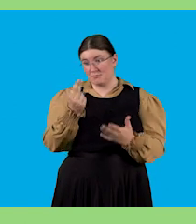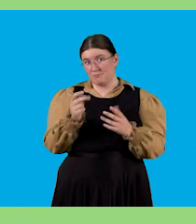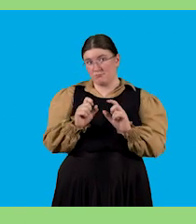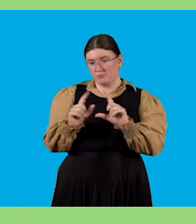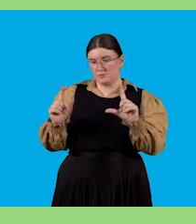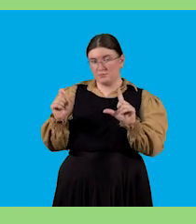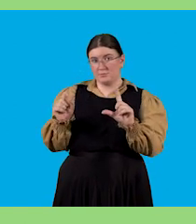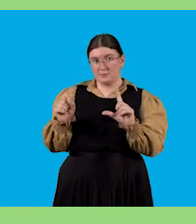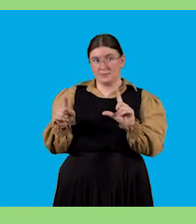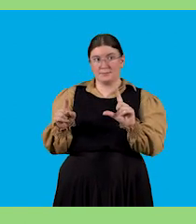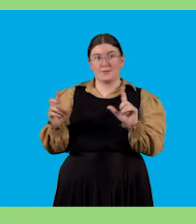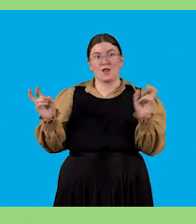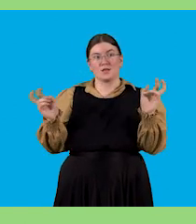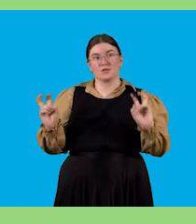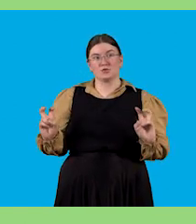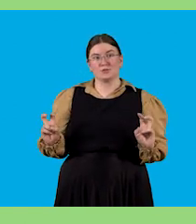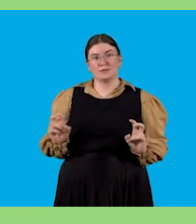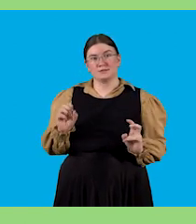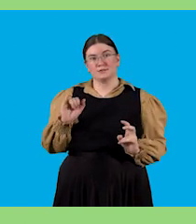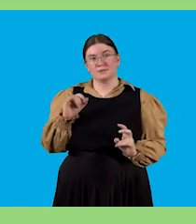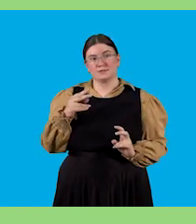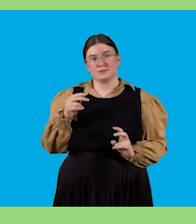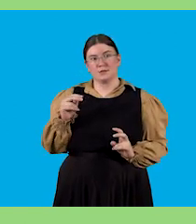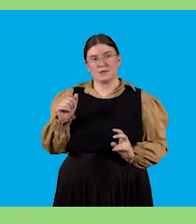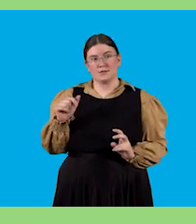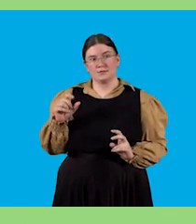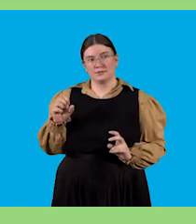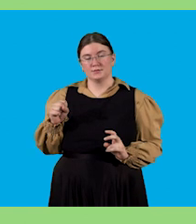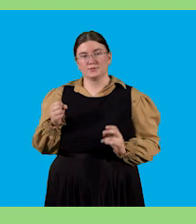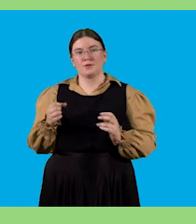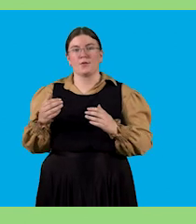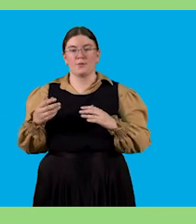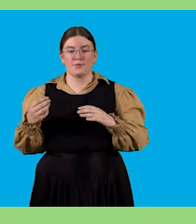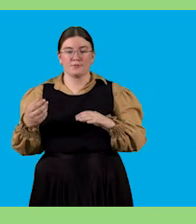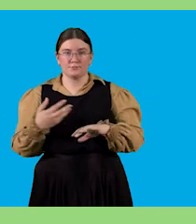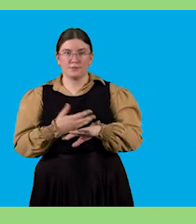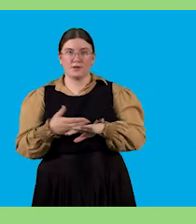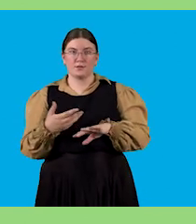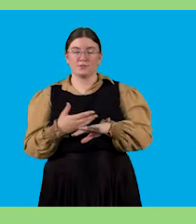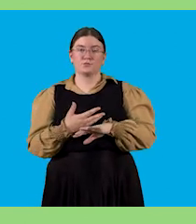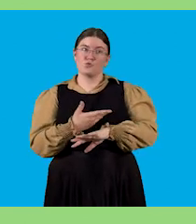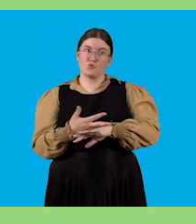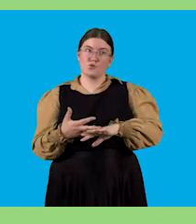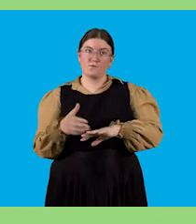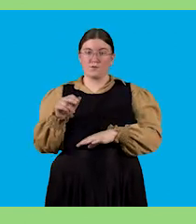the electrical signals travel along the auditory nerve to the brain.